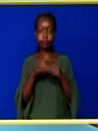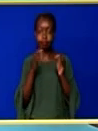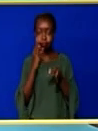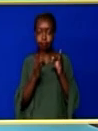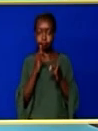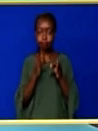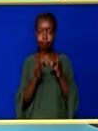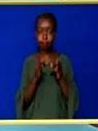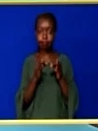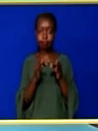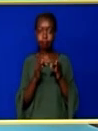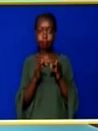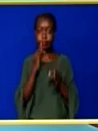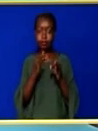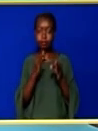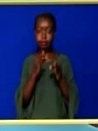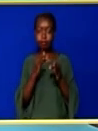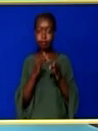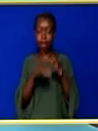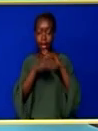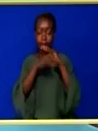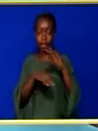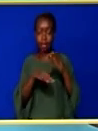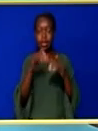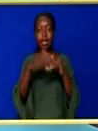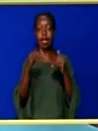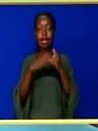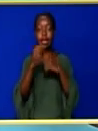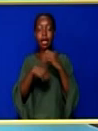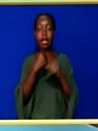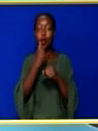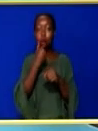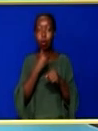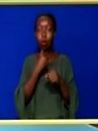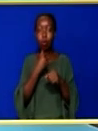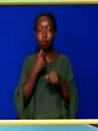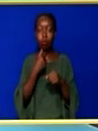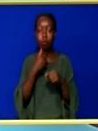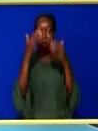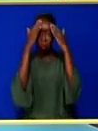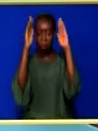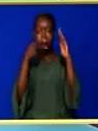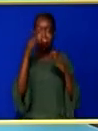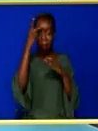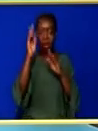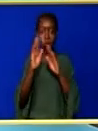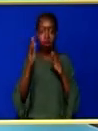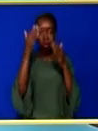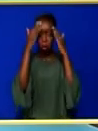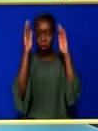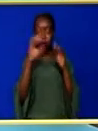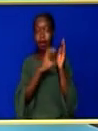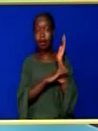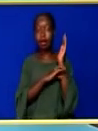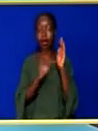below 8 years of age, and nobody knows your parents, we don't even know your country where you came from, automatically